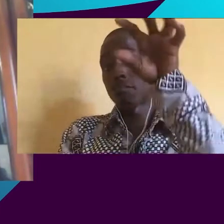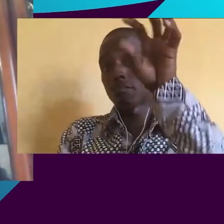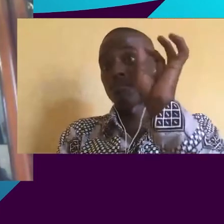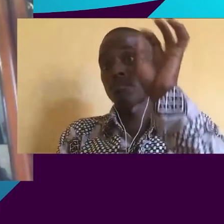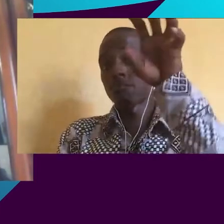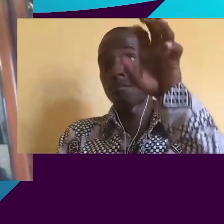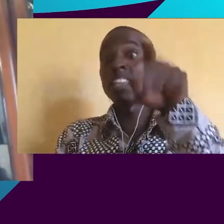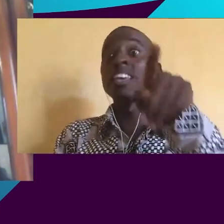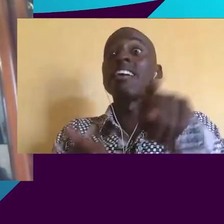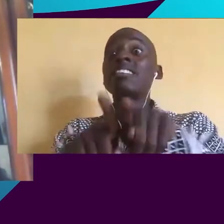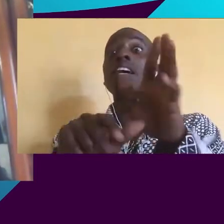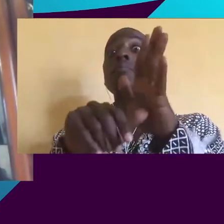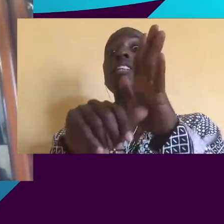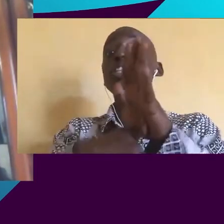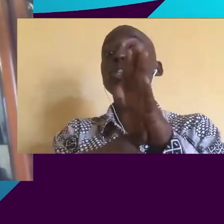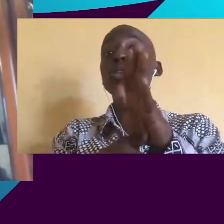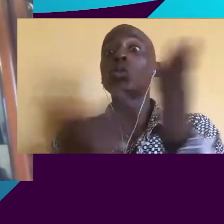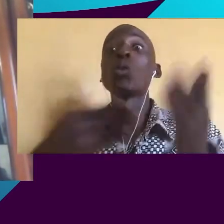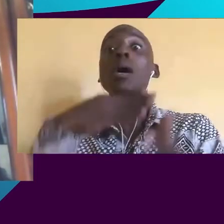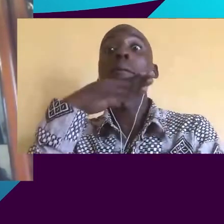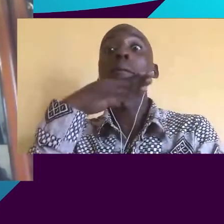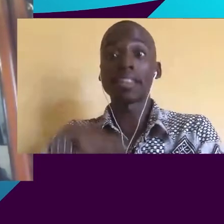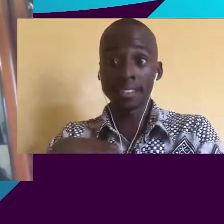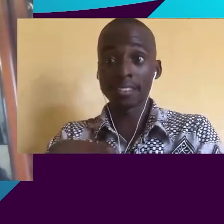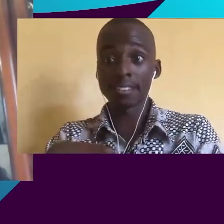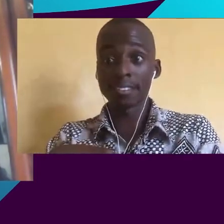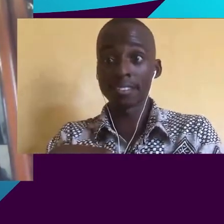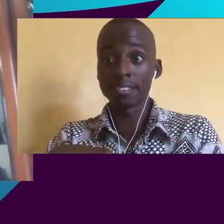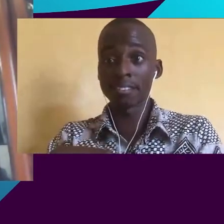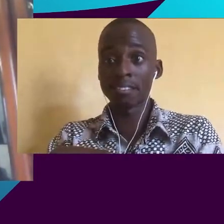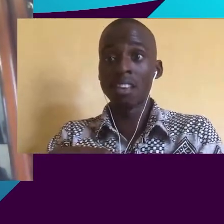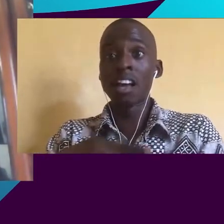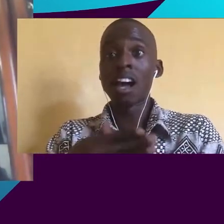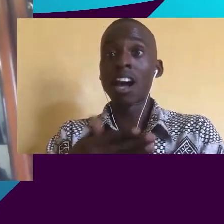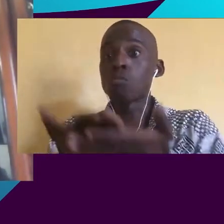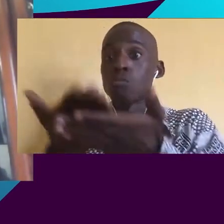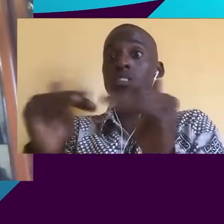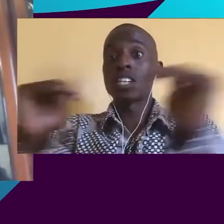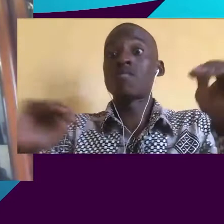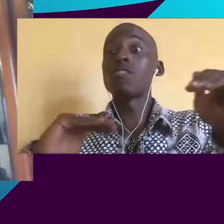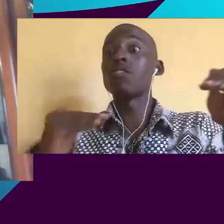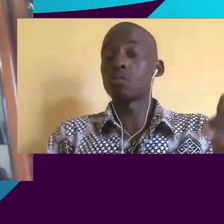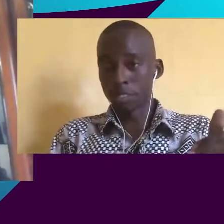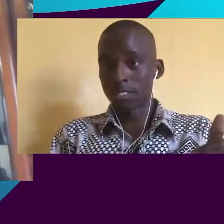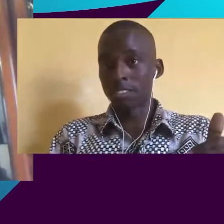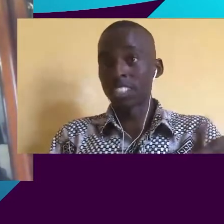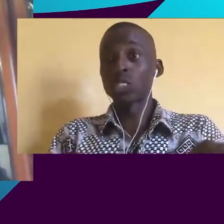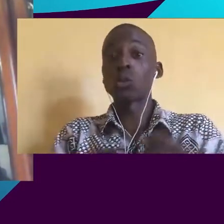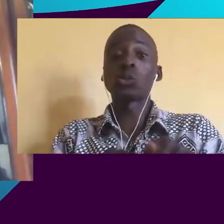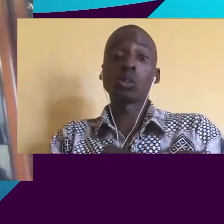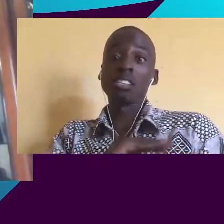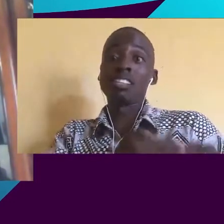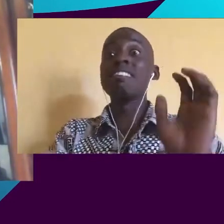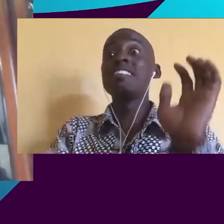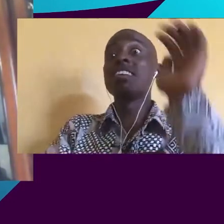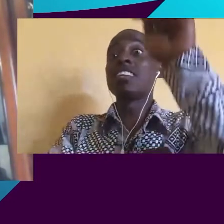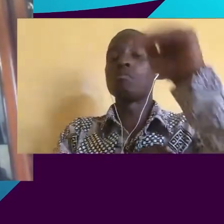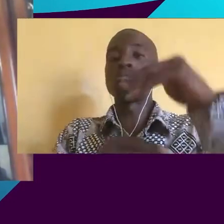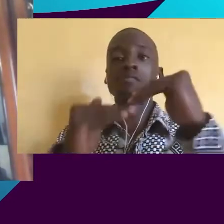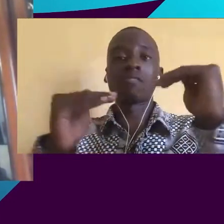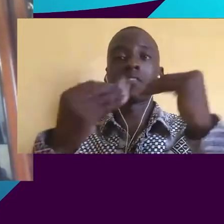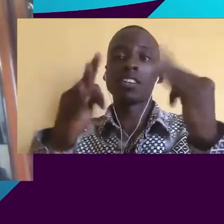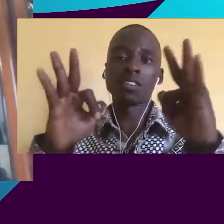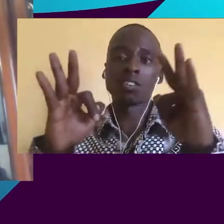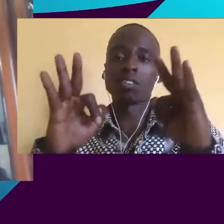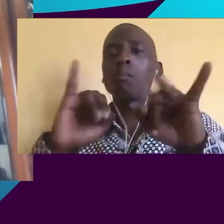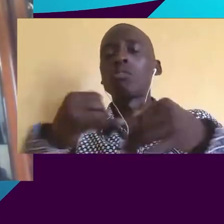the men are not really brought towards the level of the women. That is in the netball federation. So what am I trying to bring out here?